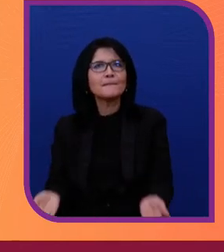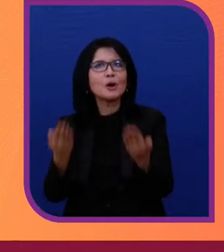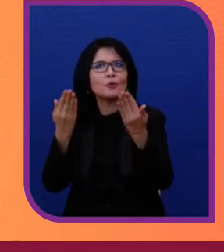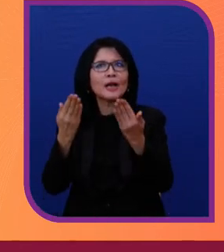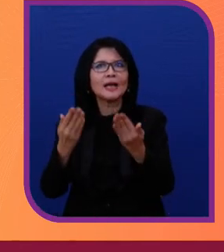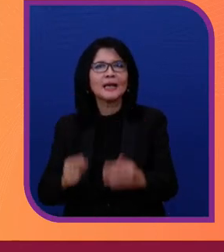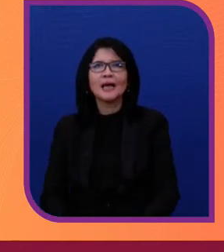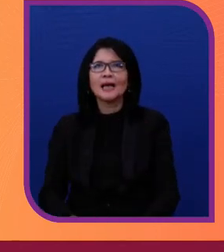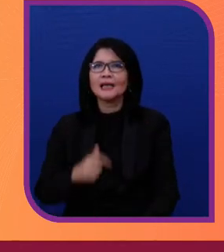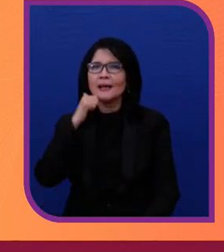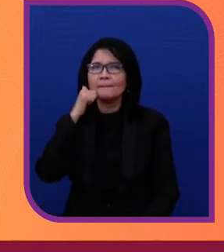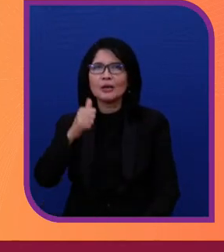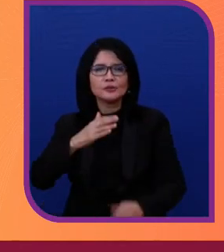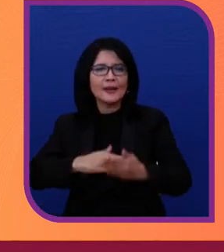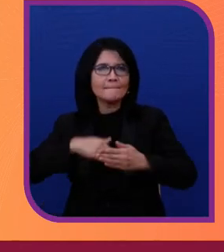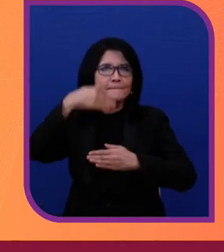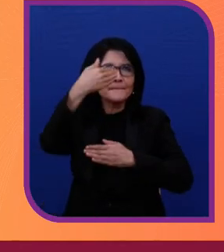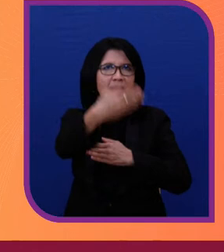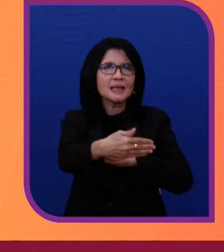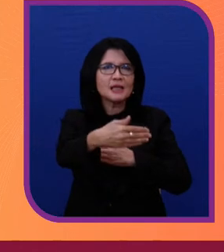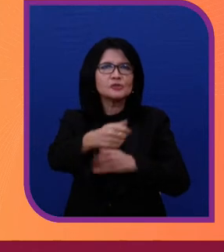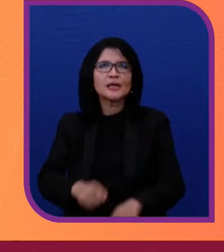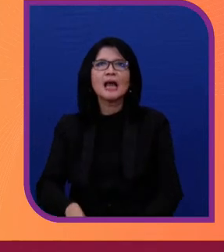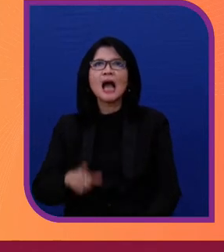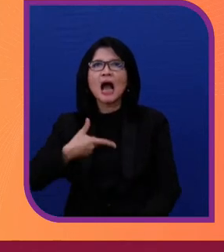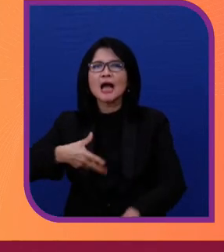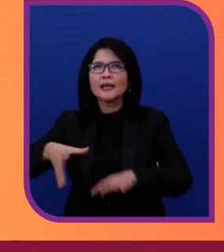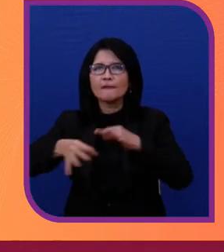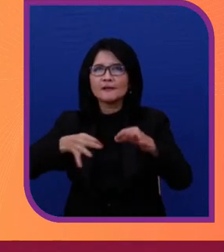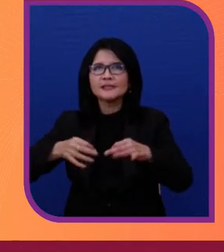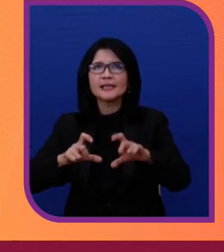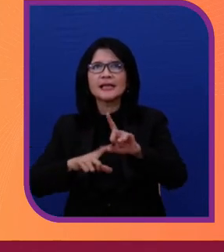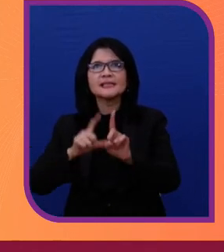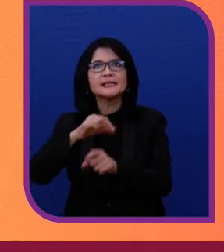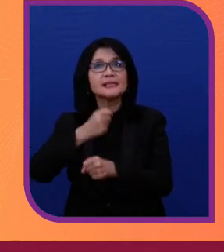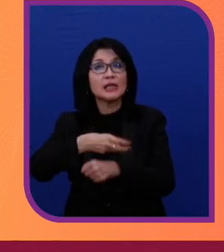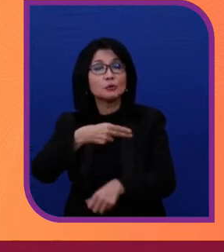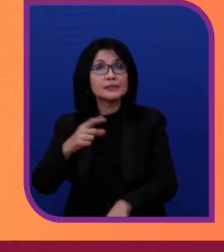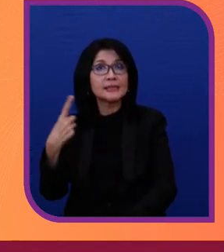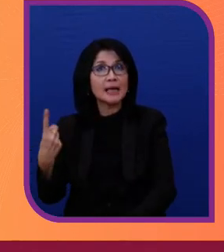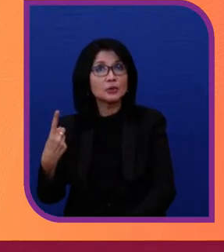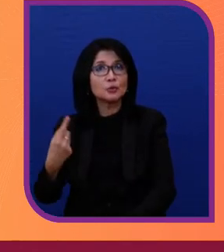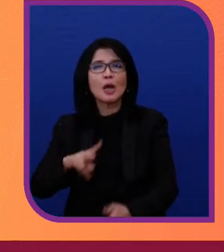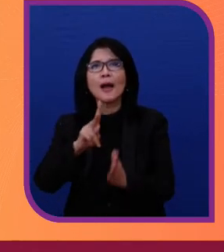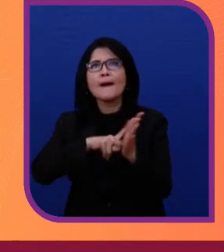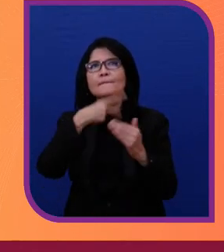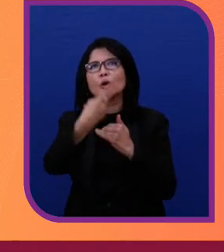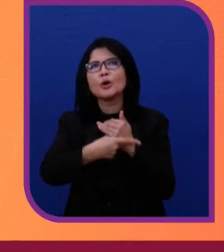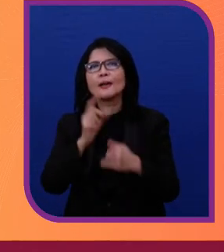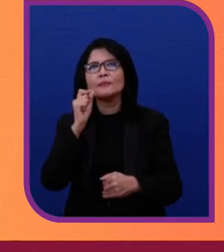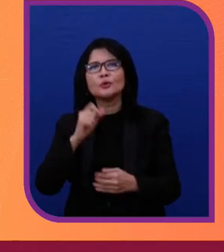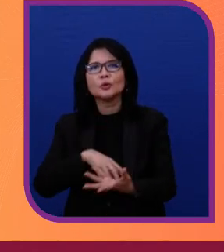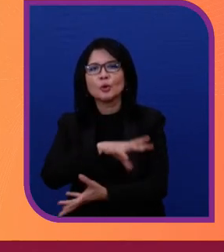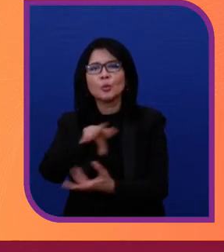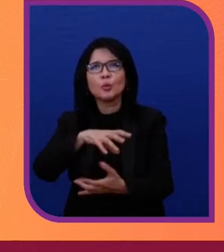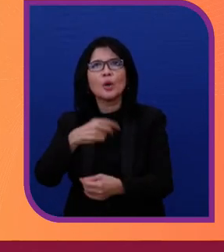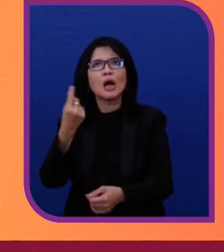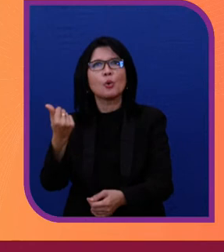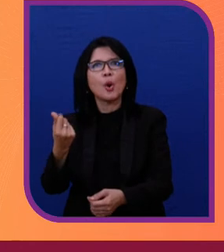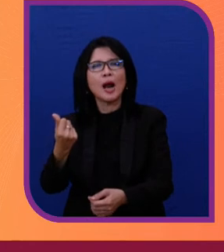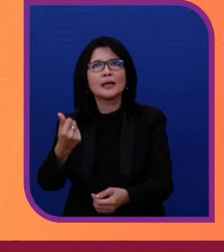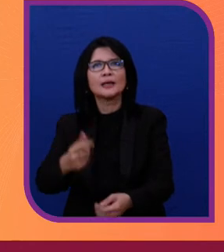dear dsb Indonesia one at a platform for the blended Finance also the sovereignty by